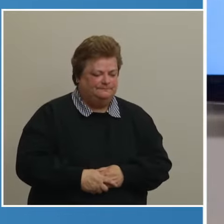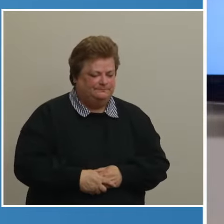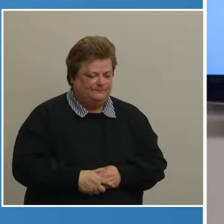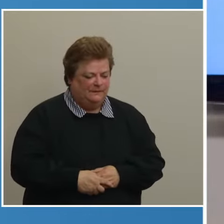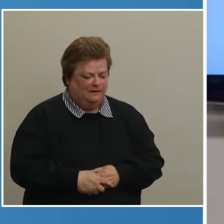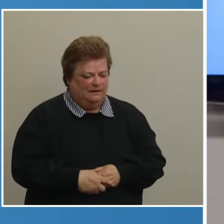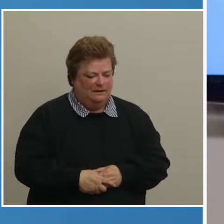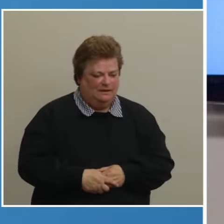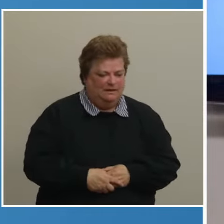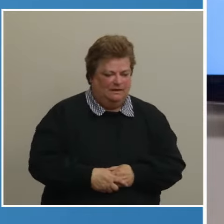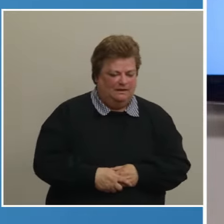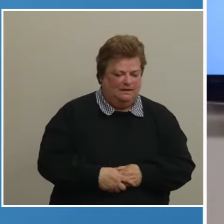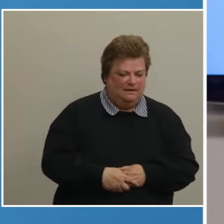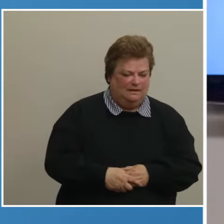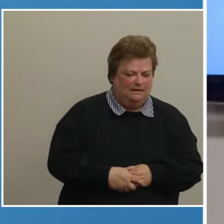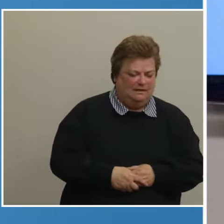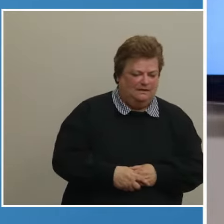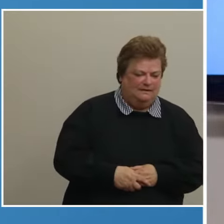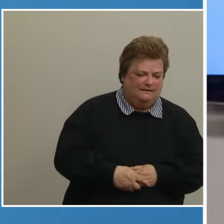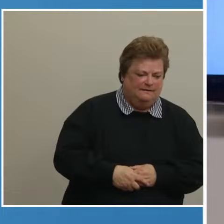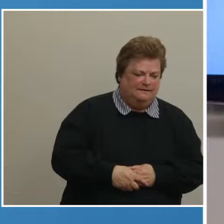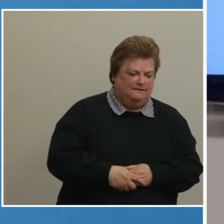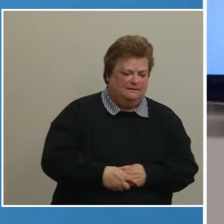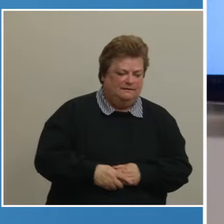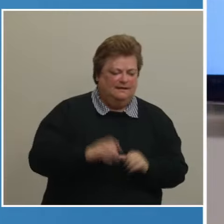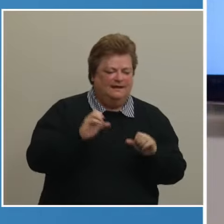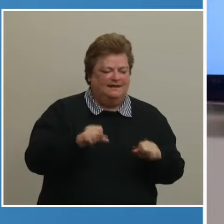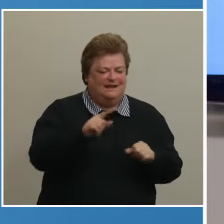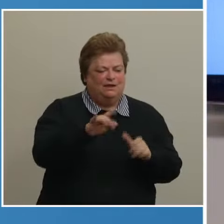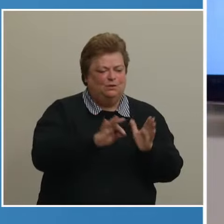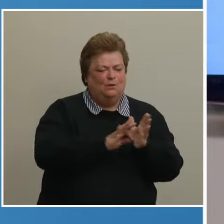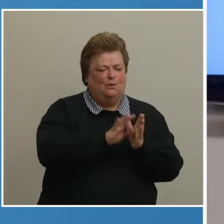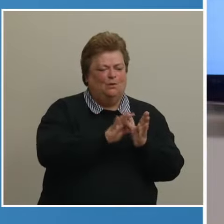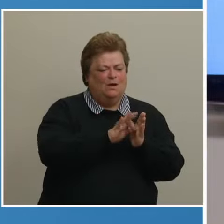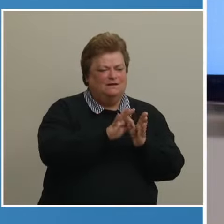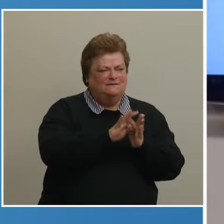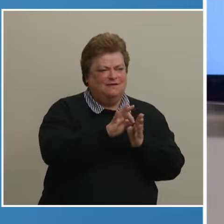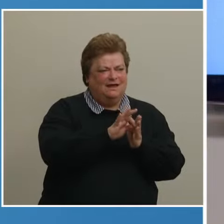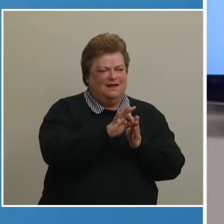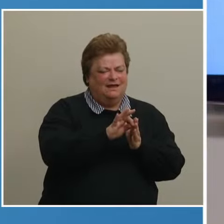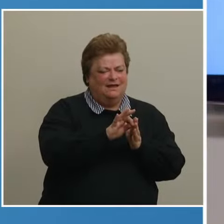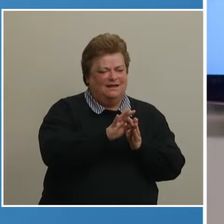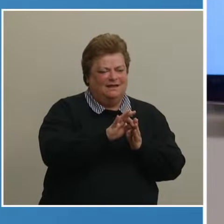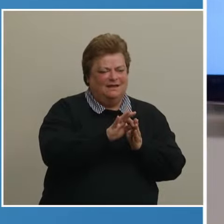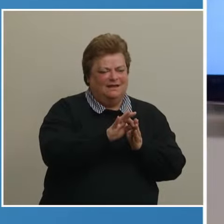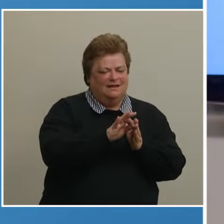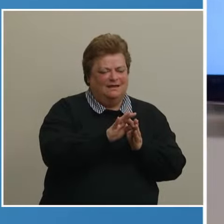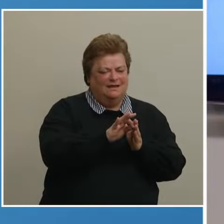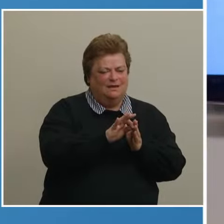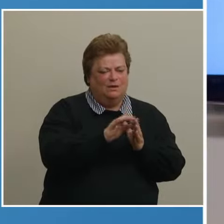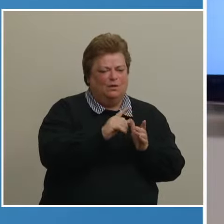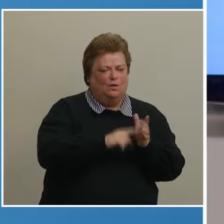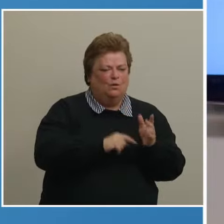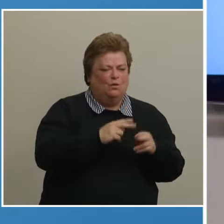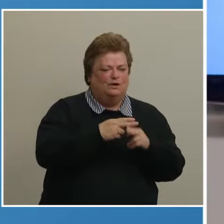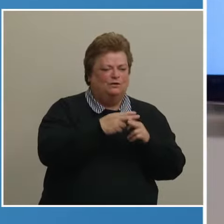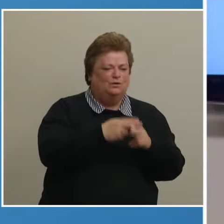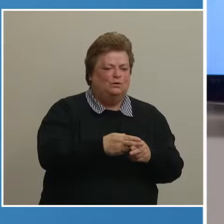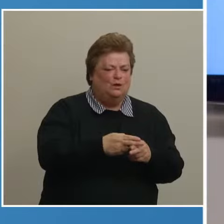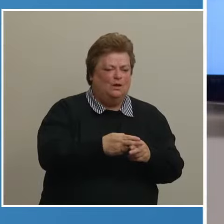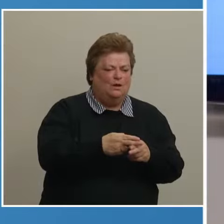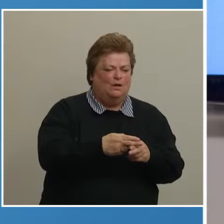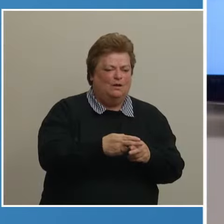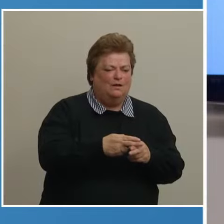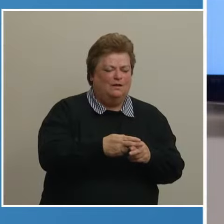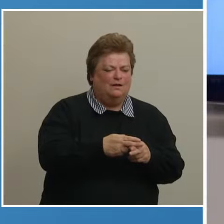Can you sort of quantify how many, what you'd refer to as maybe adverse events you've had